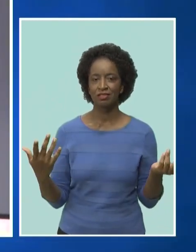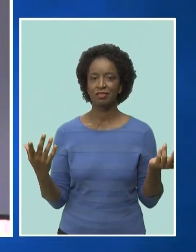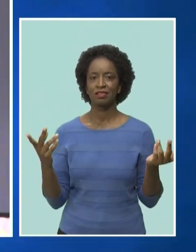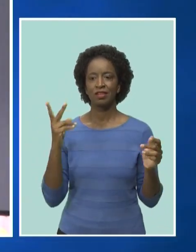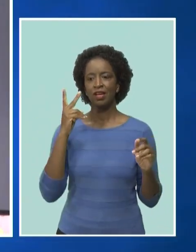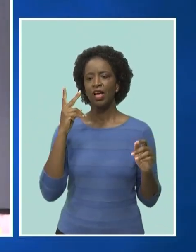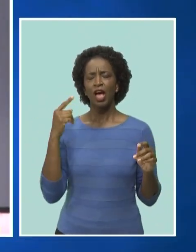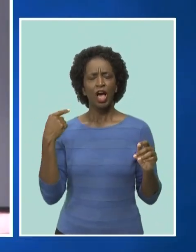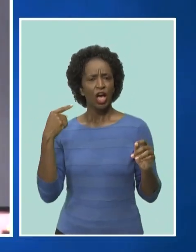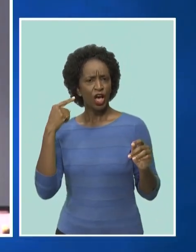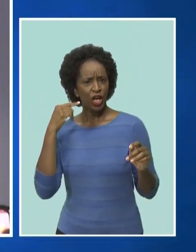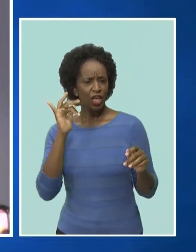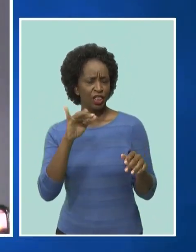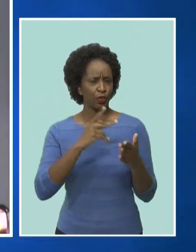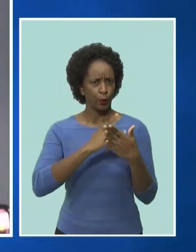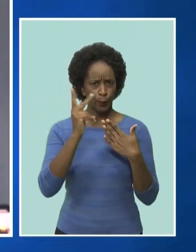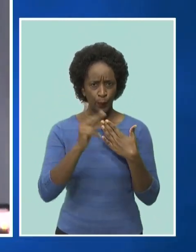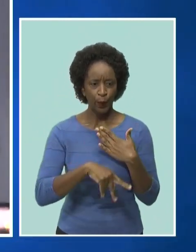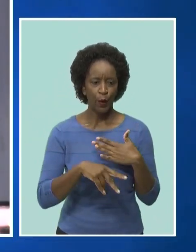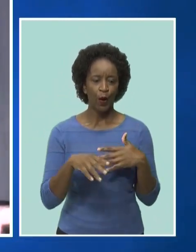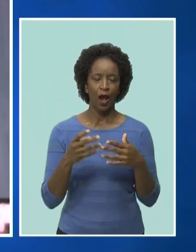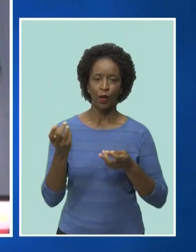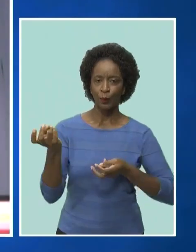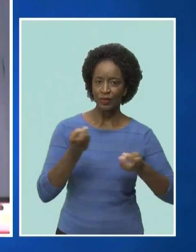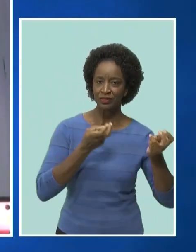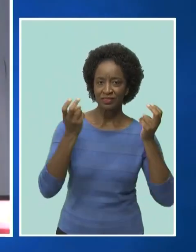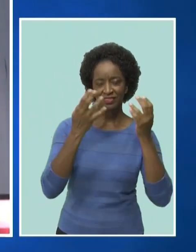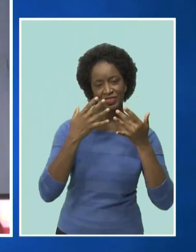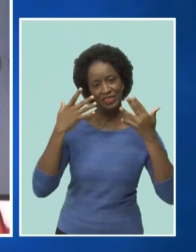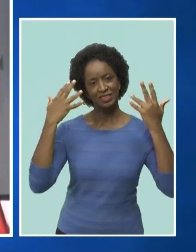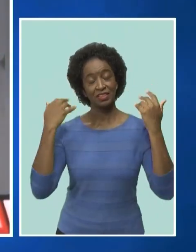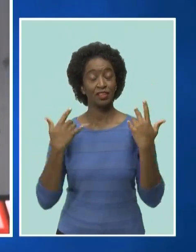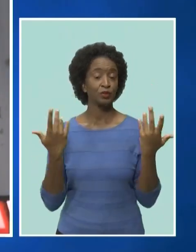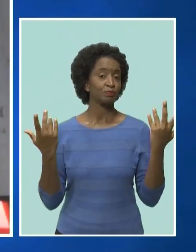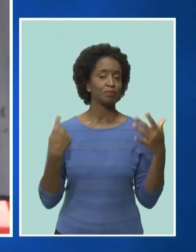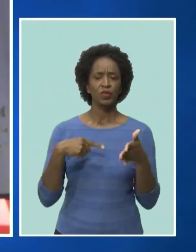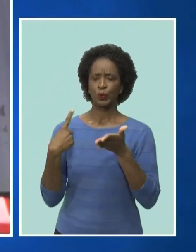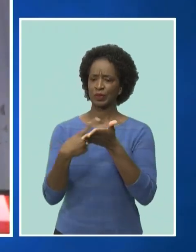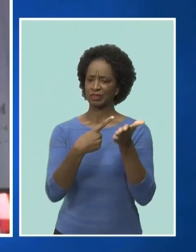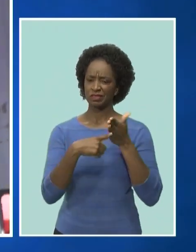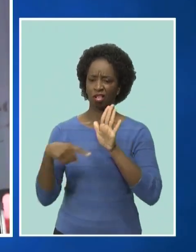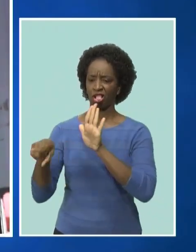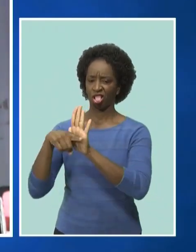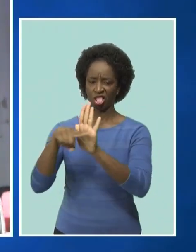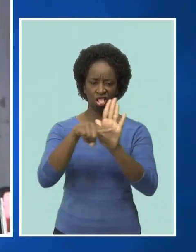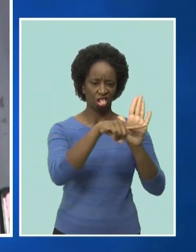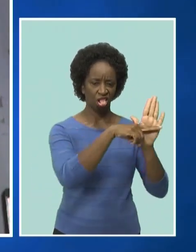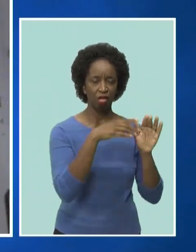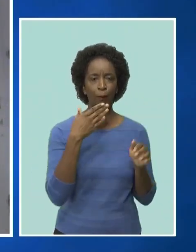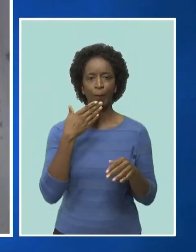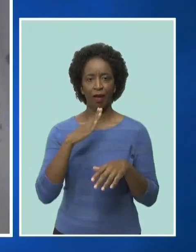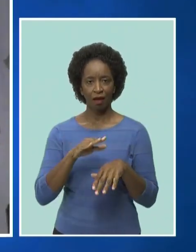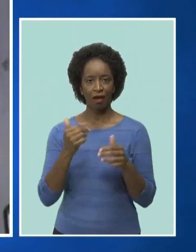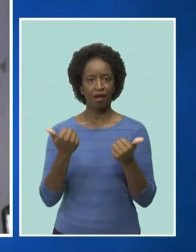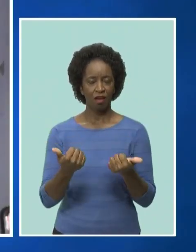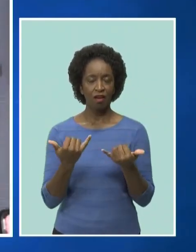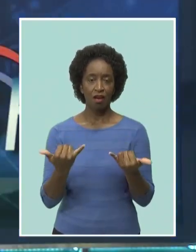Skates, and that's something I want to support. All the time we talk about negative, it's time that we highlight the positive.